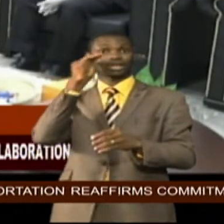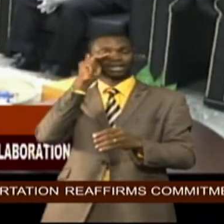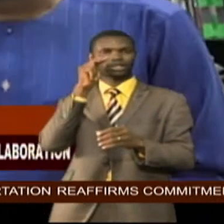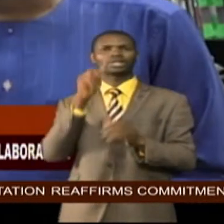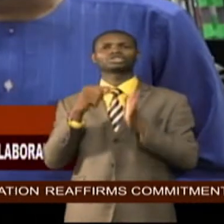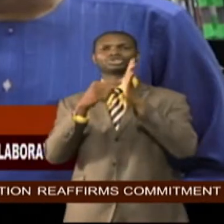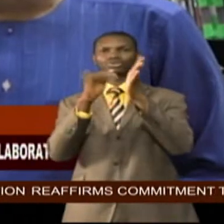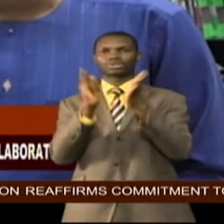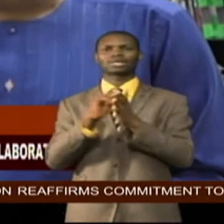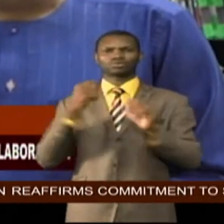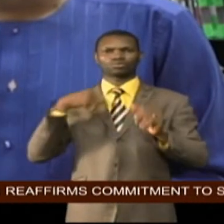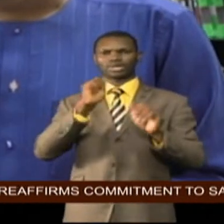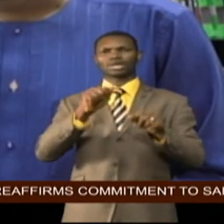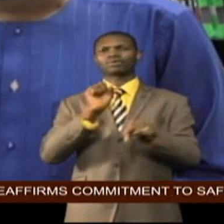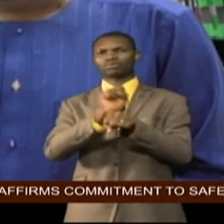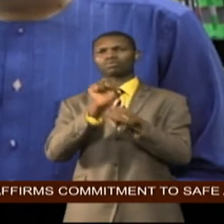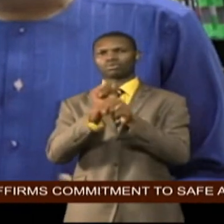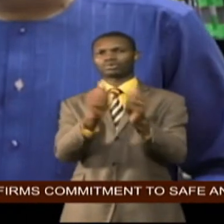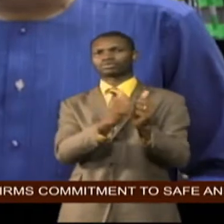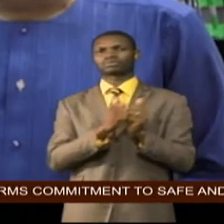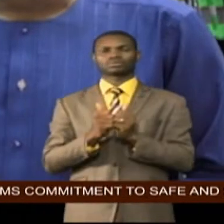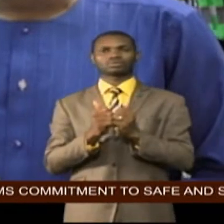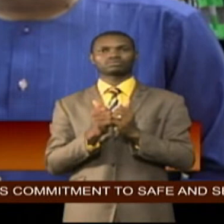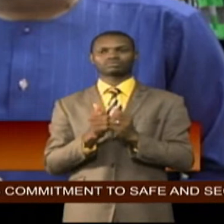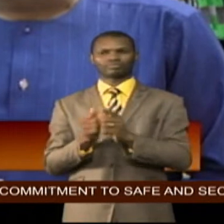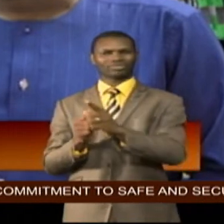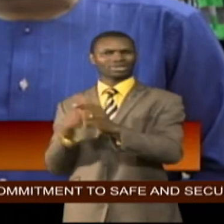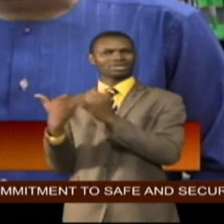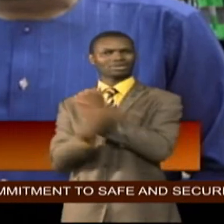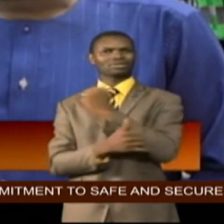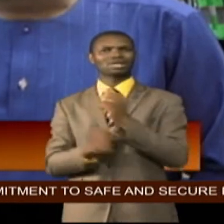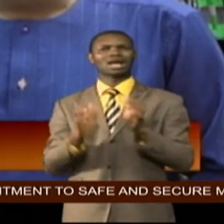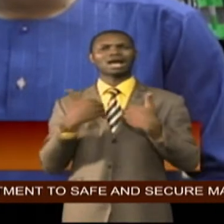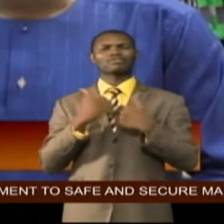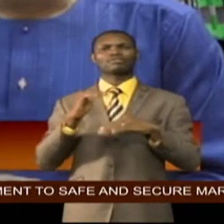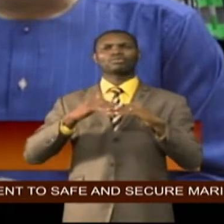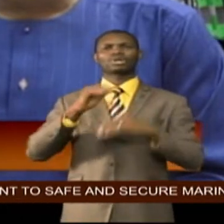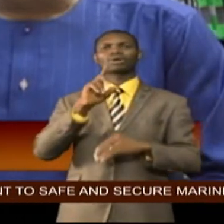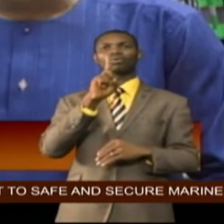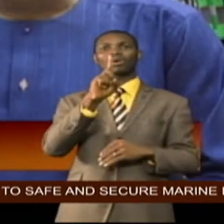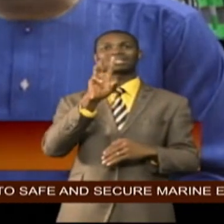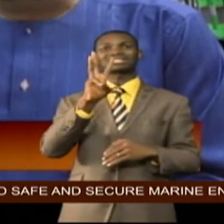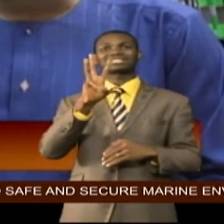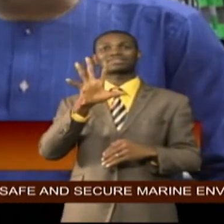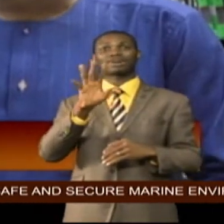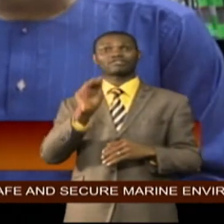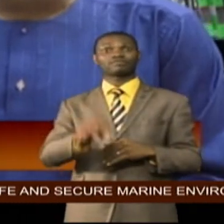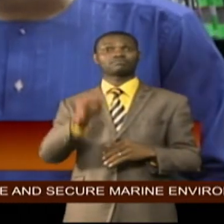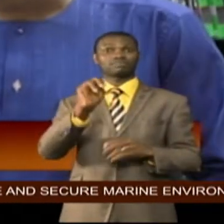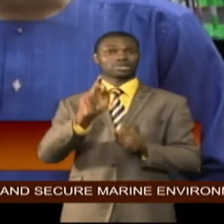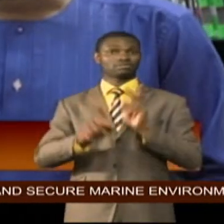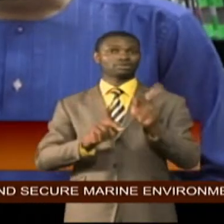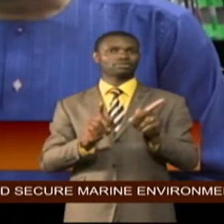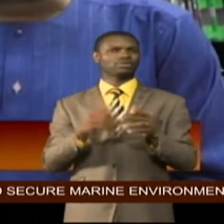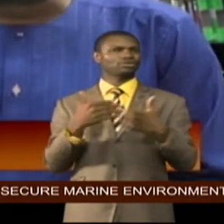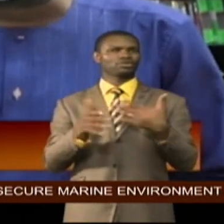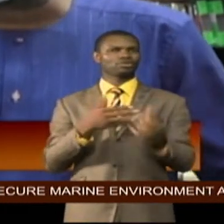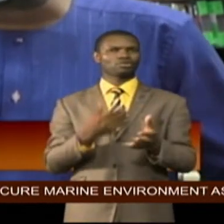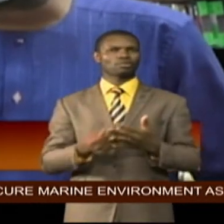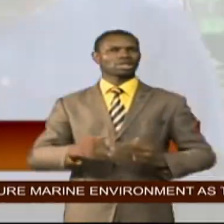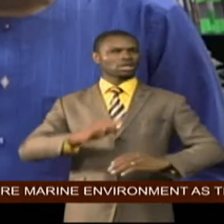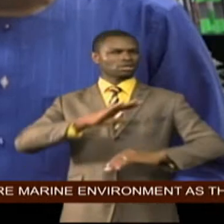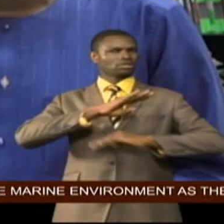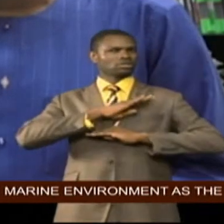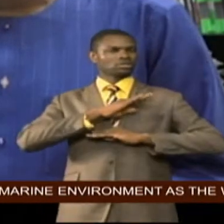cooperation. Bangladesh is a country of 165 million people, but is self-sufficient in